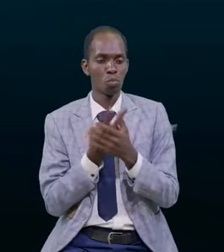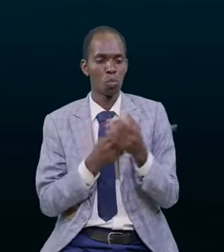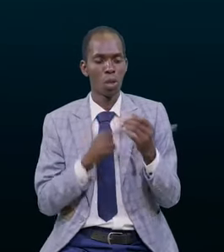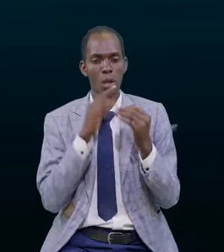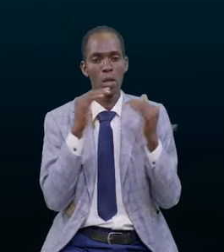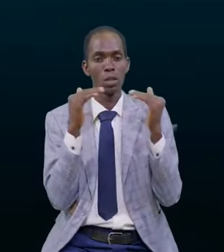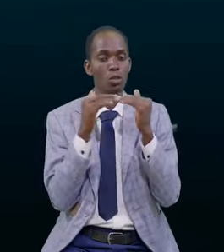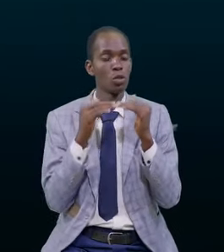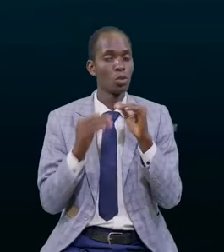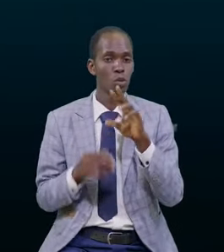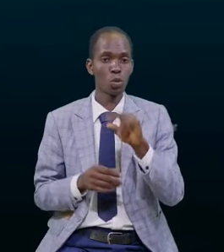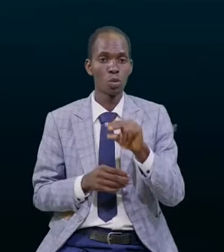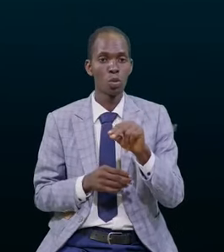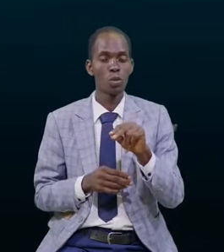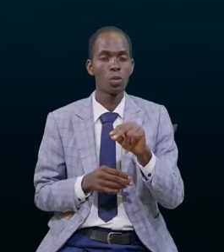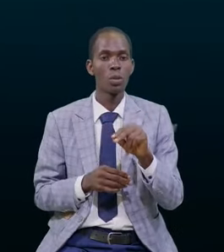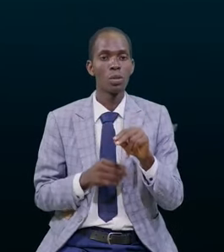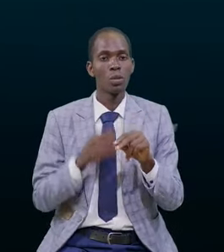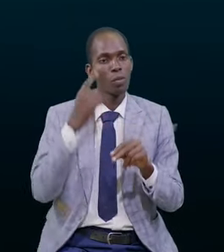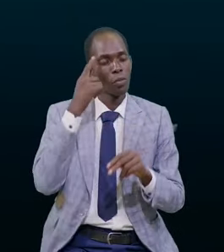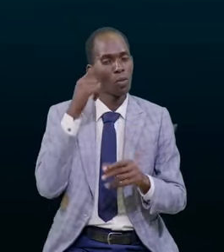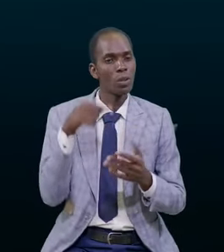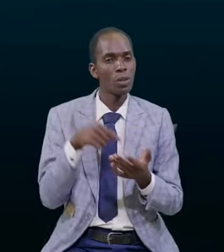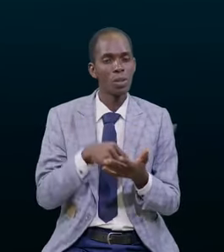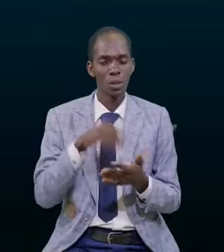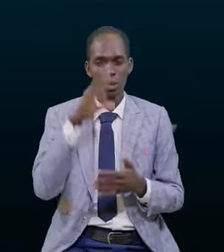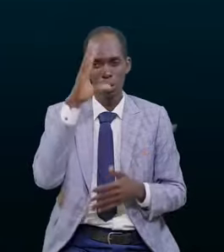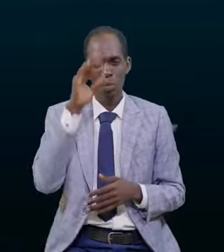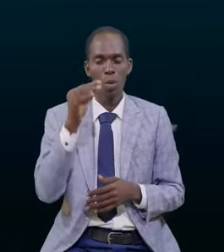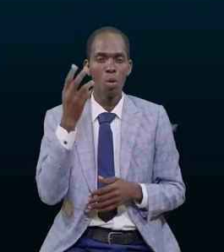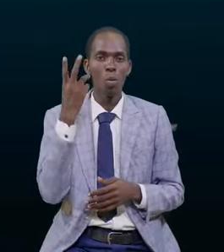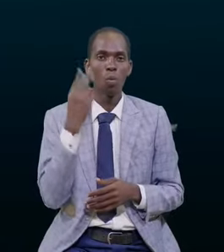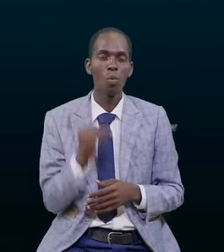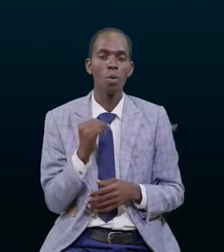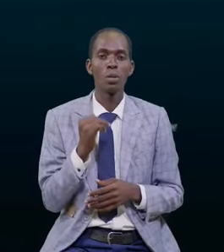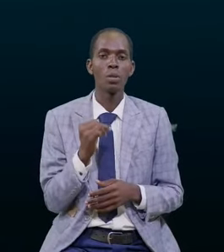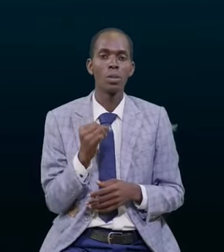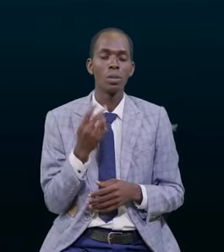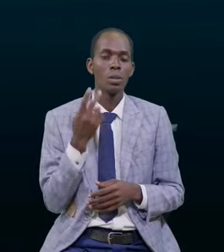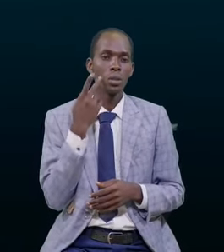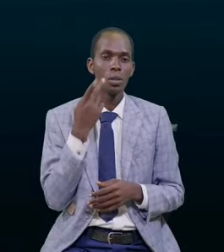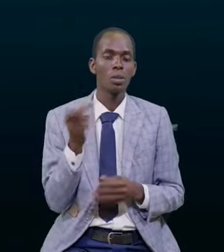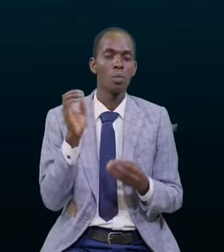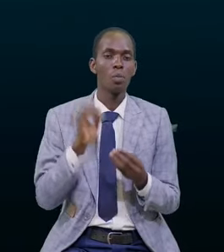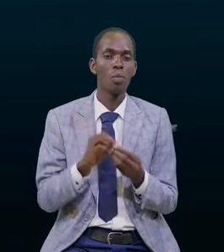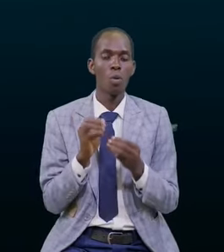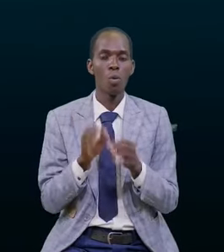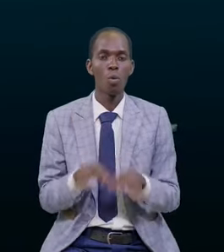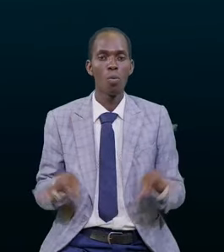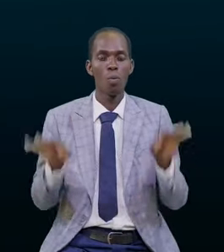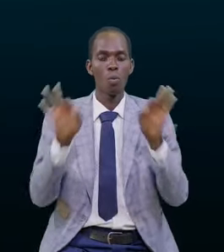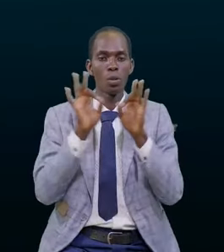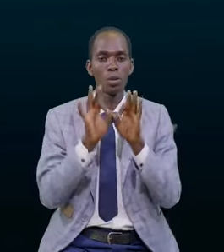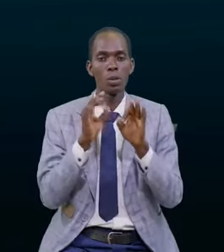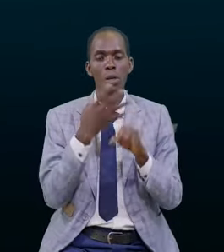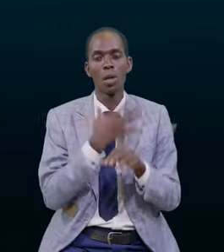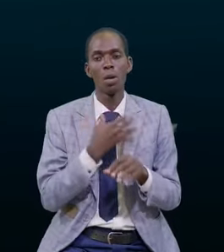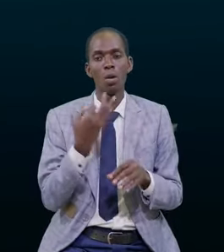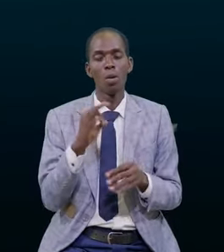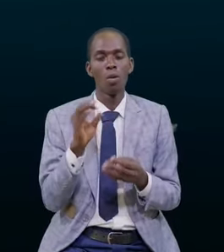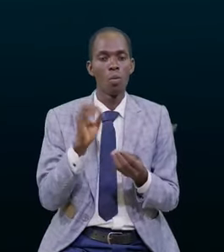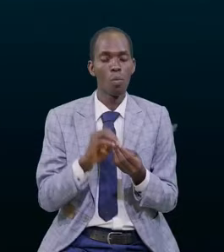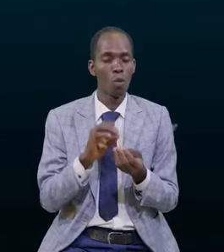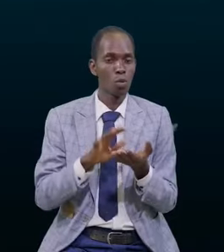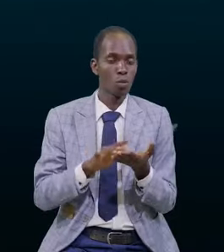three for this man was counted worthy referring to Christ of more Glory than Moses both faithful